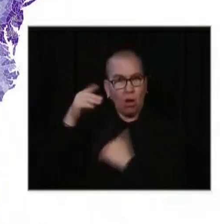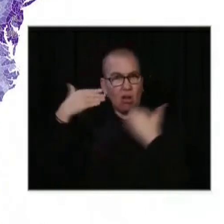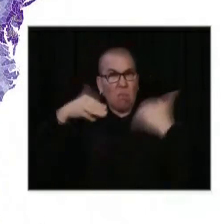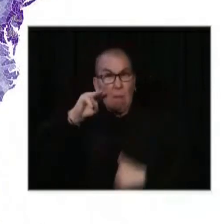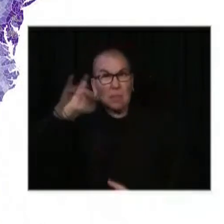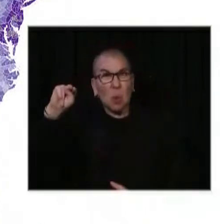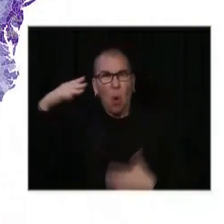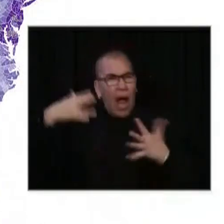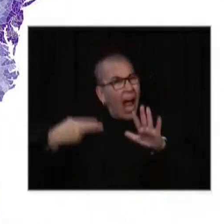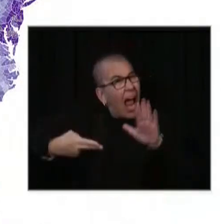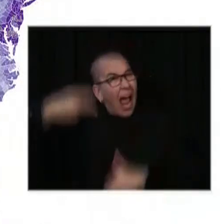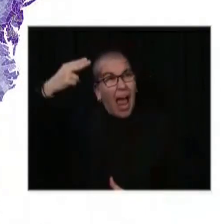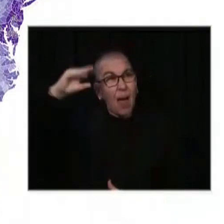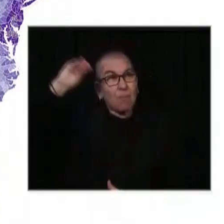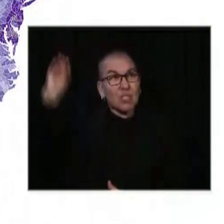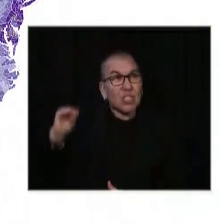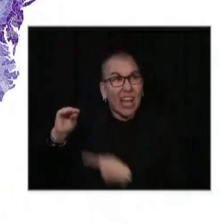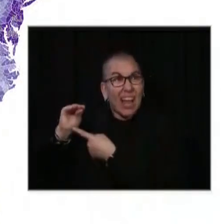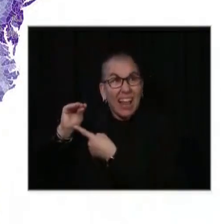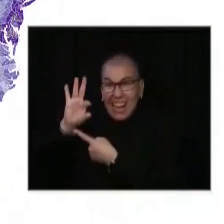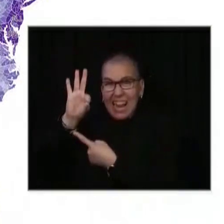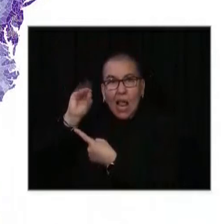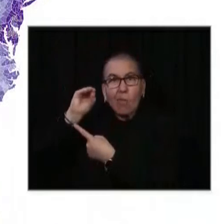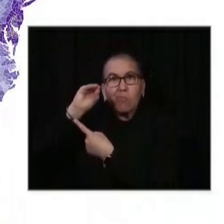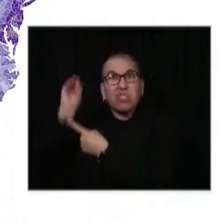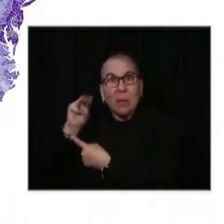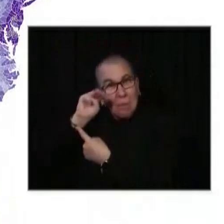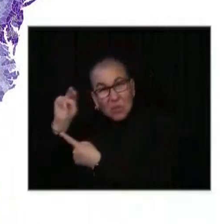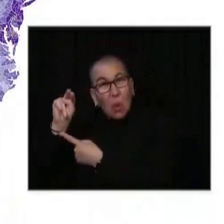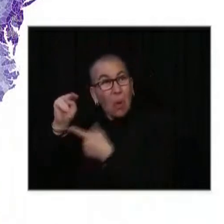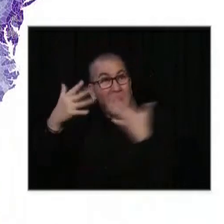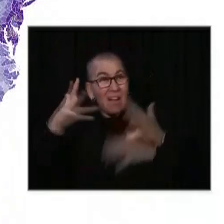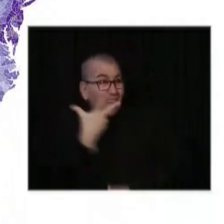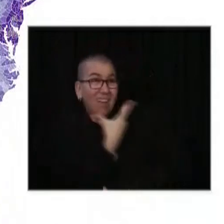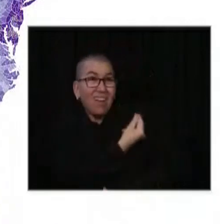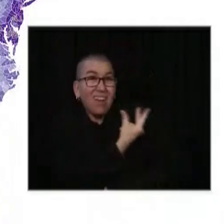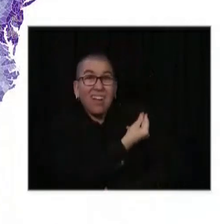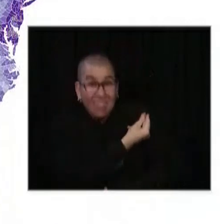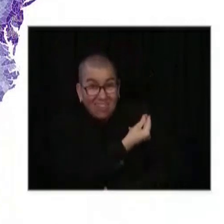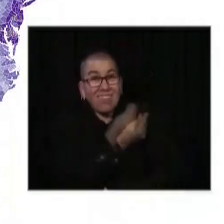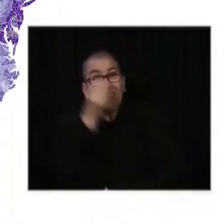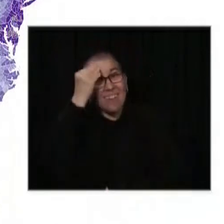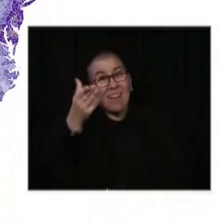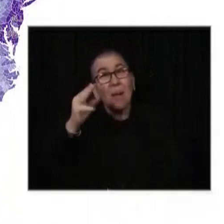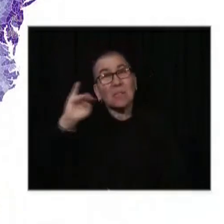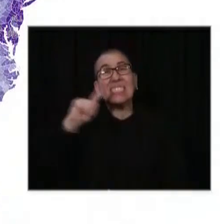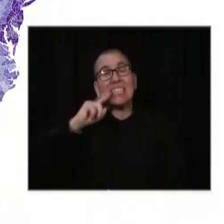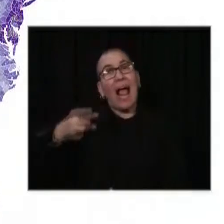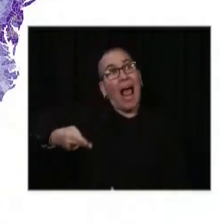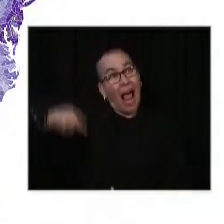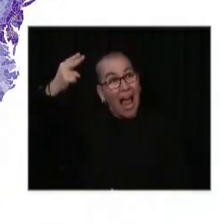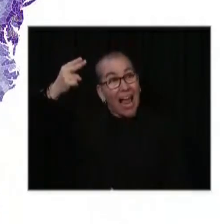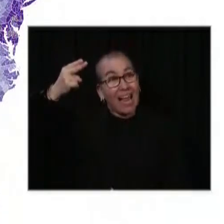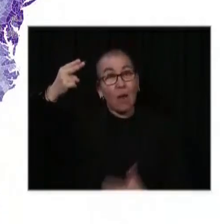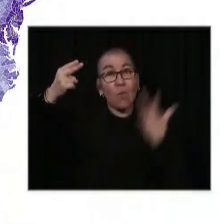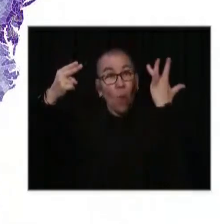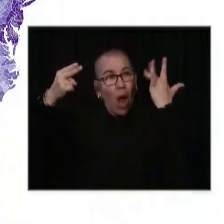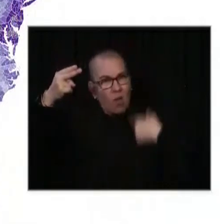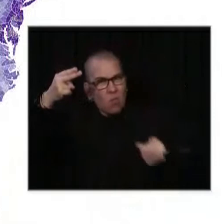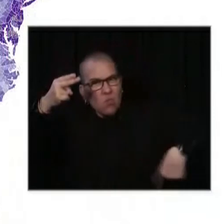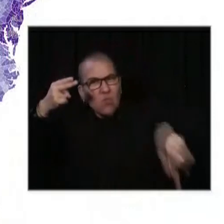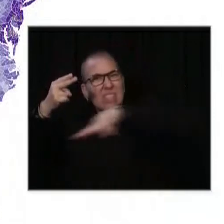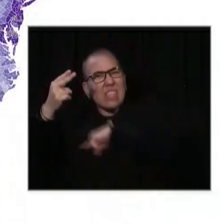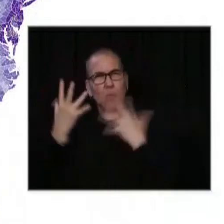amount, ranging above 90%. Minnesota has the highest uptake, and we have the highest desire to get this. We